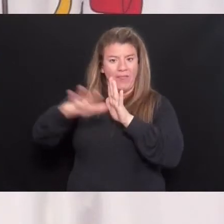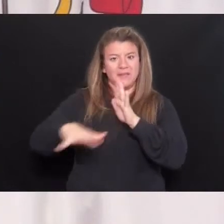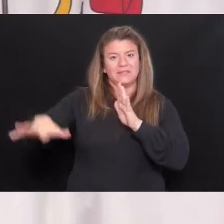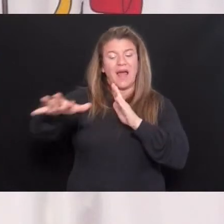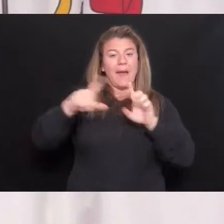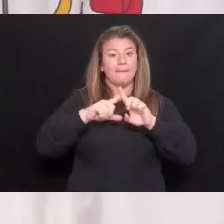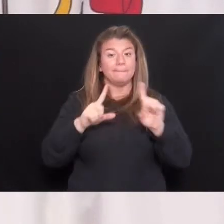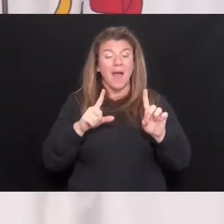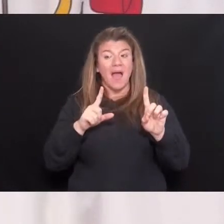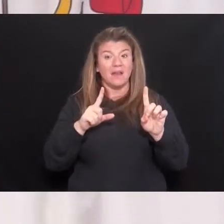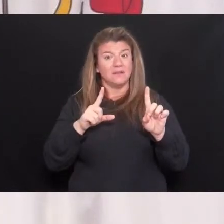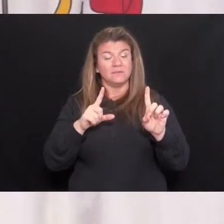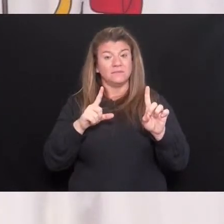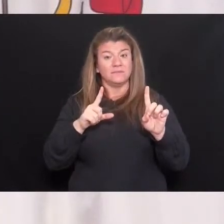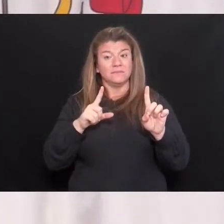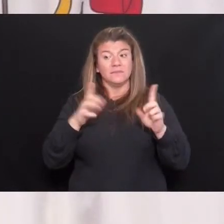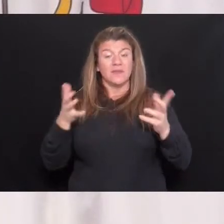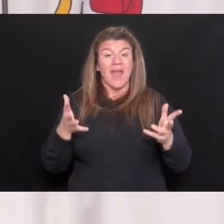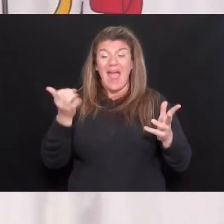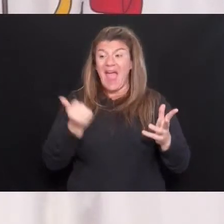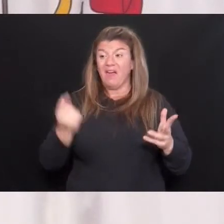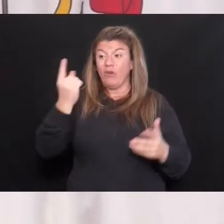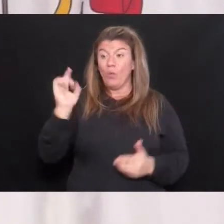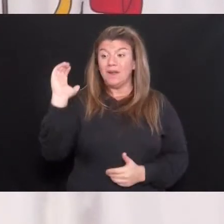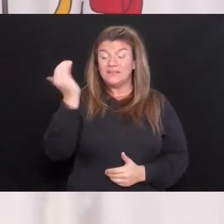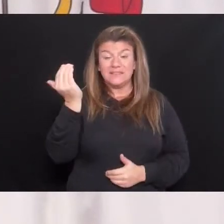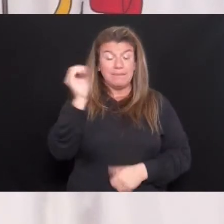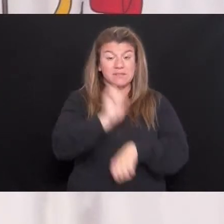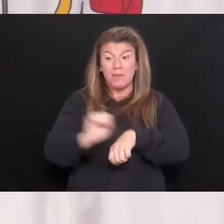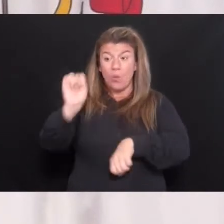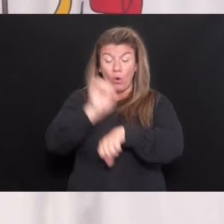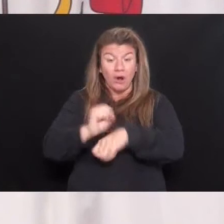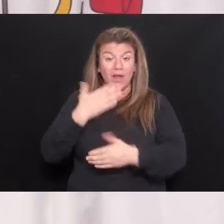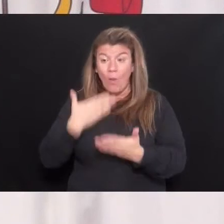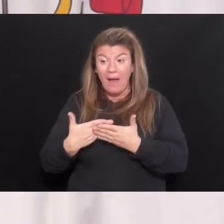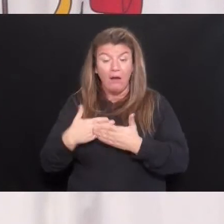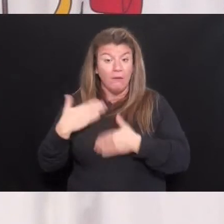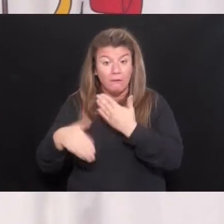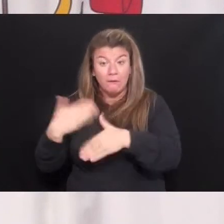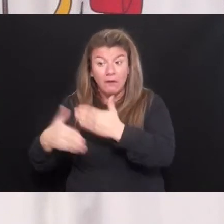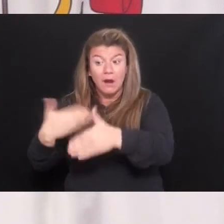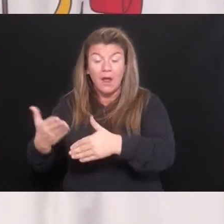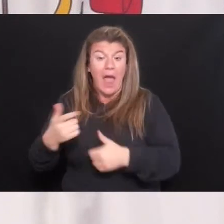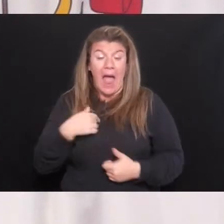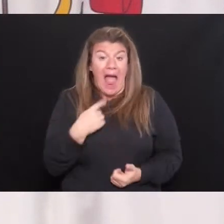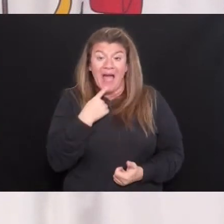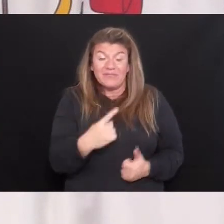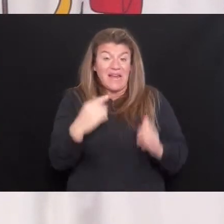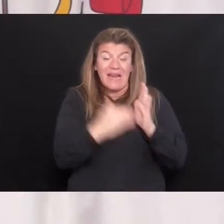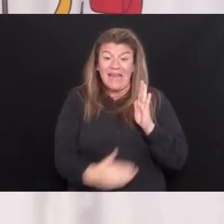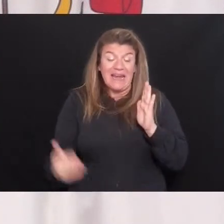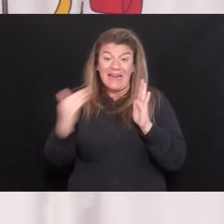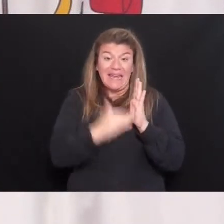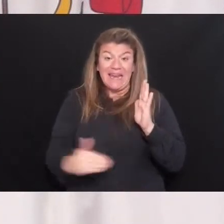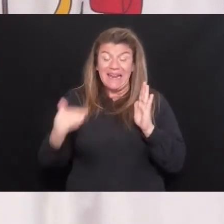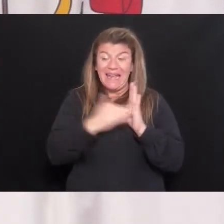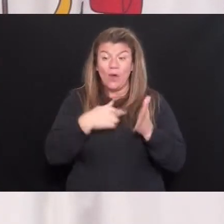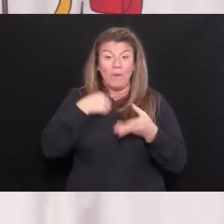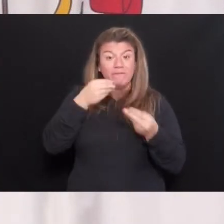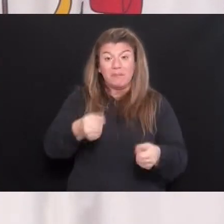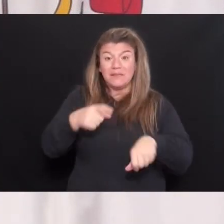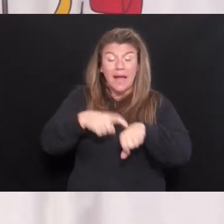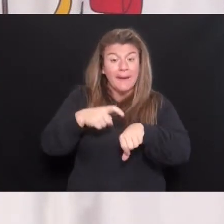with all that, everyone seems to be working along really, really well. I've said it over and over. We spend